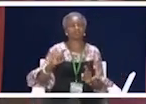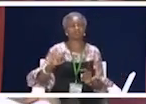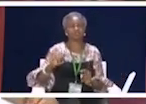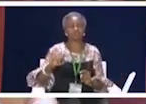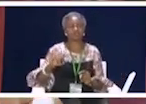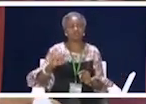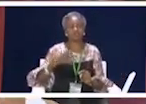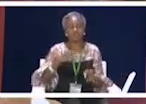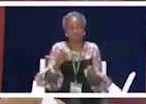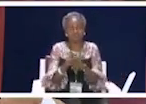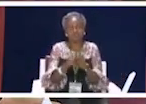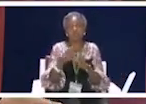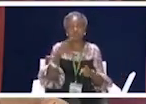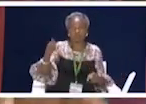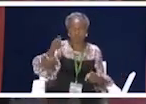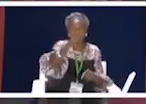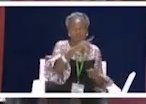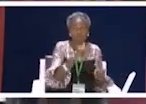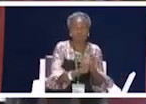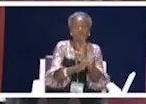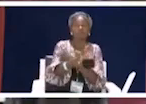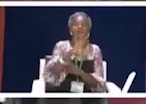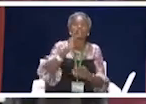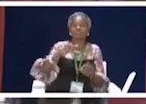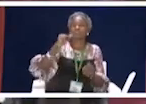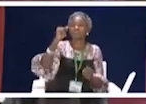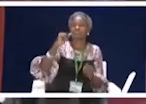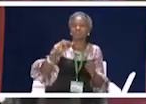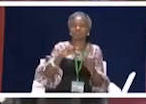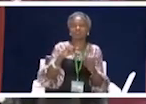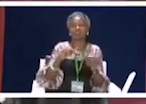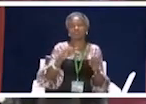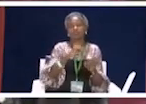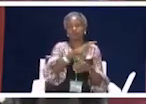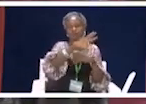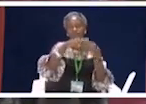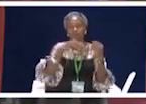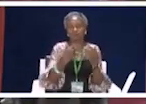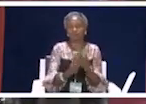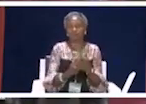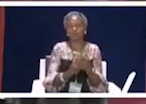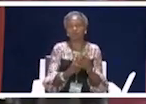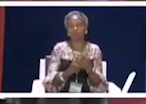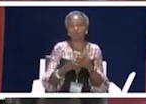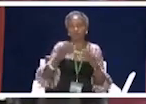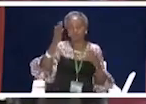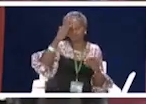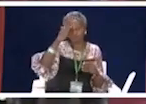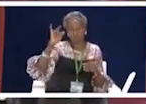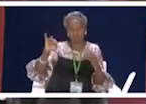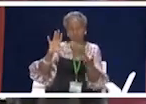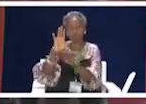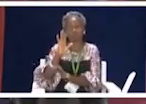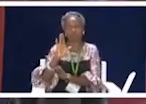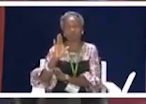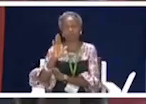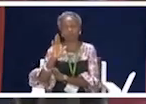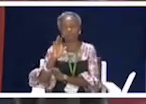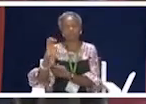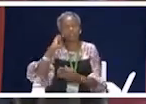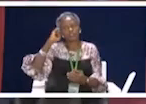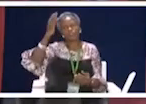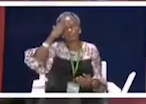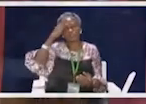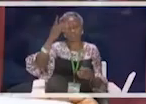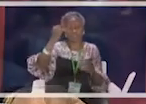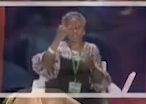I also told you that God is omniscient. He's all-knowing. He knows the ending